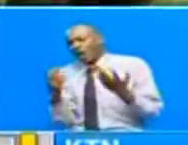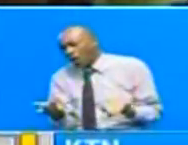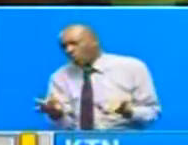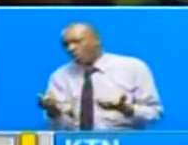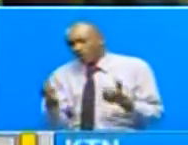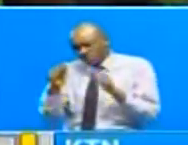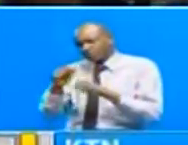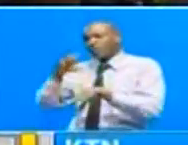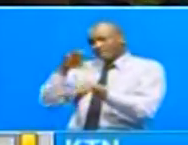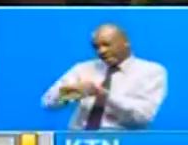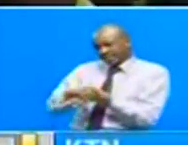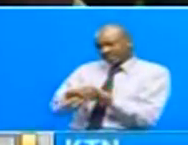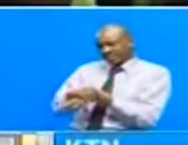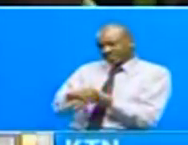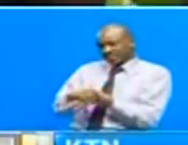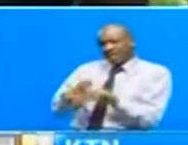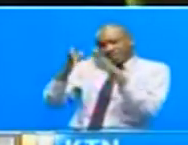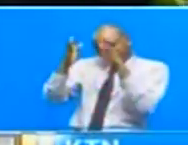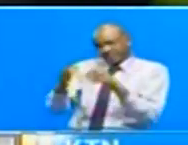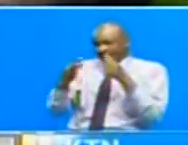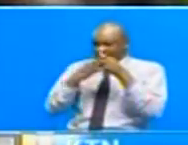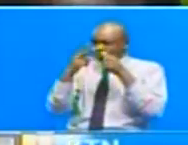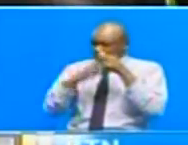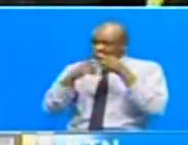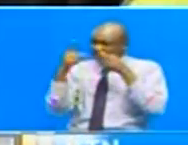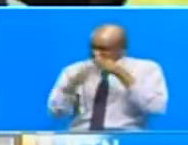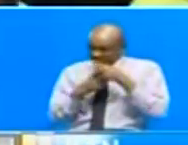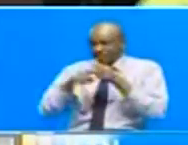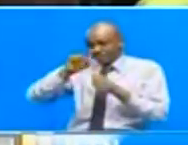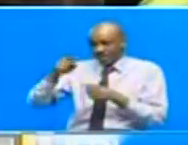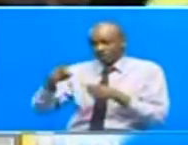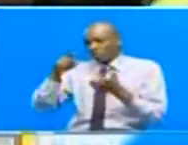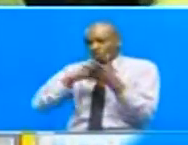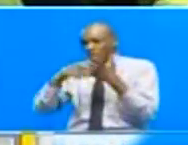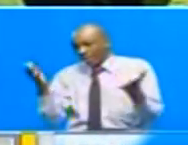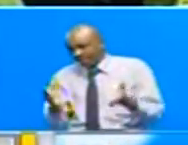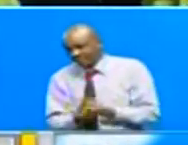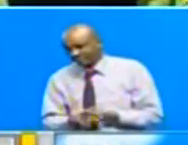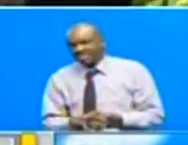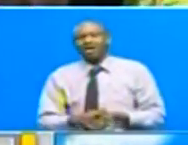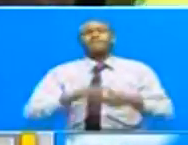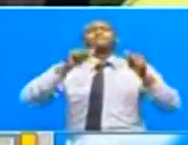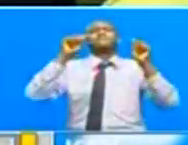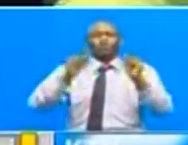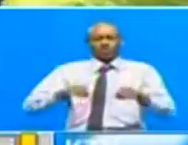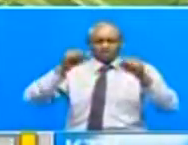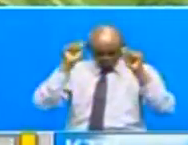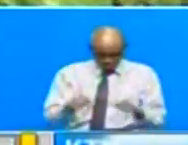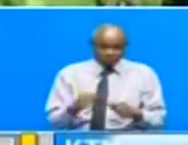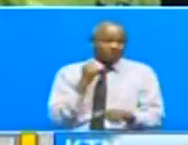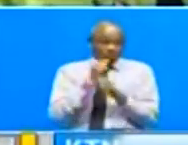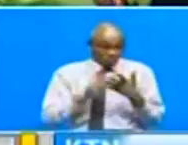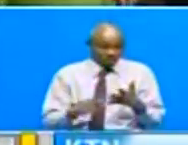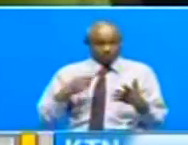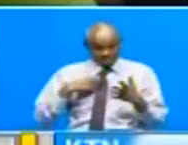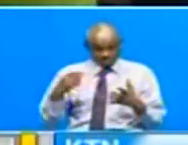Can we catch where this 826 million went wrong? It is very, very possible. What we need to do is just to